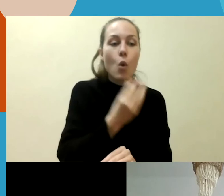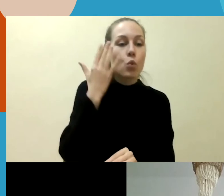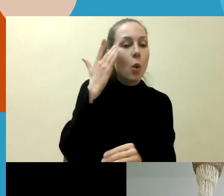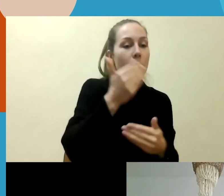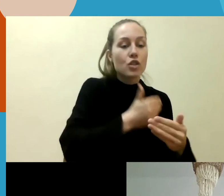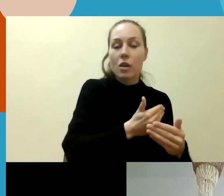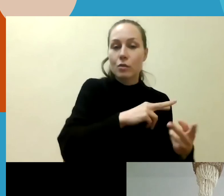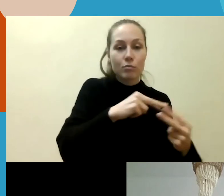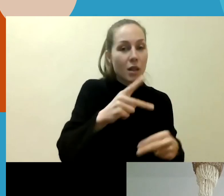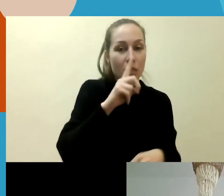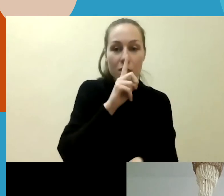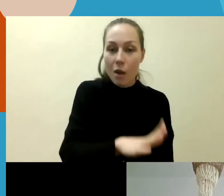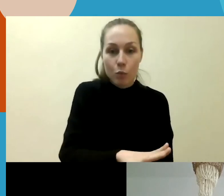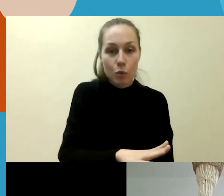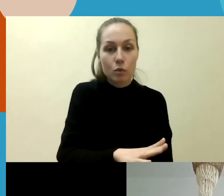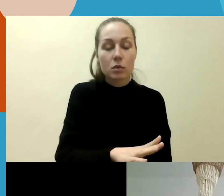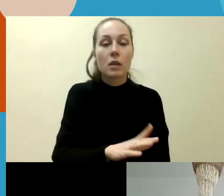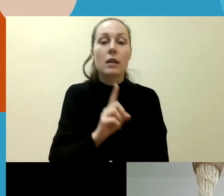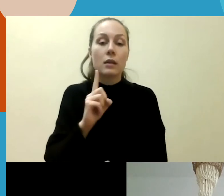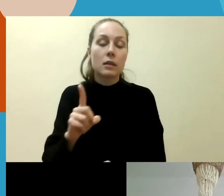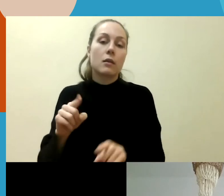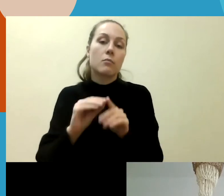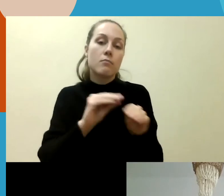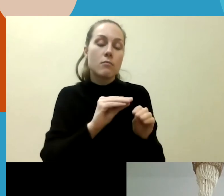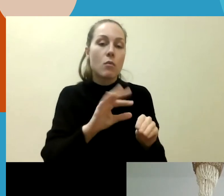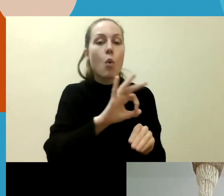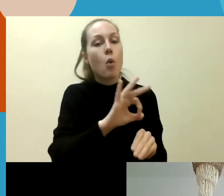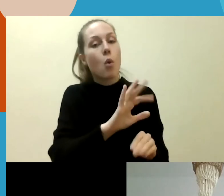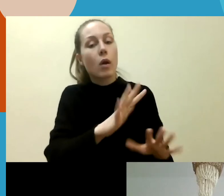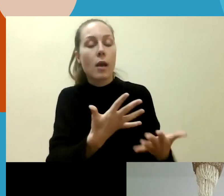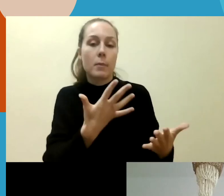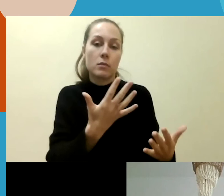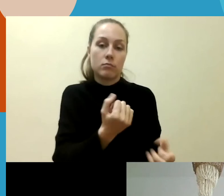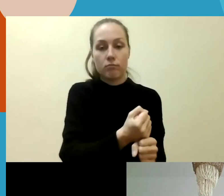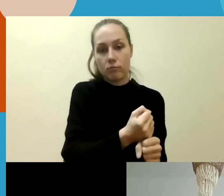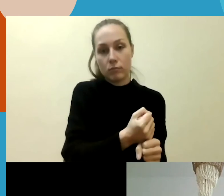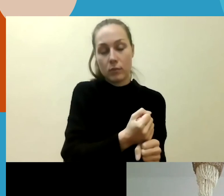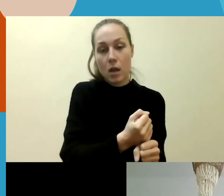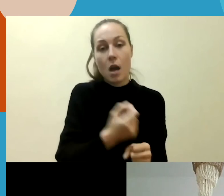the law enforcement authorities.